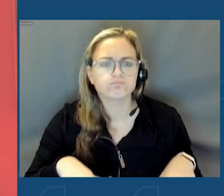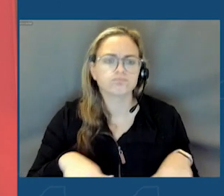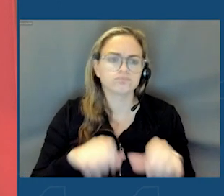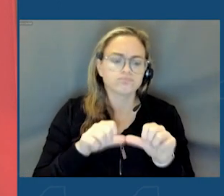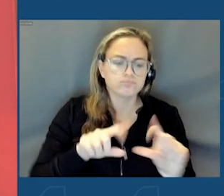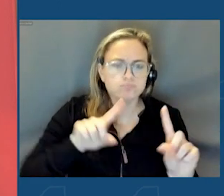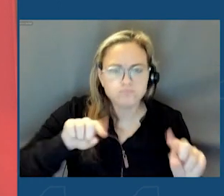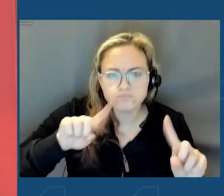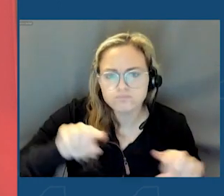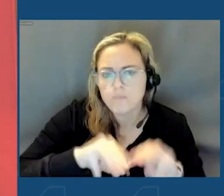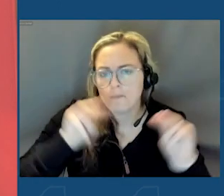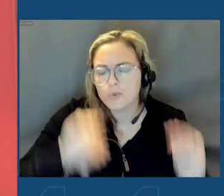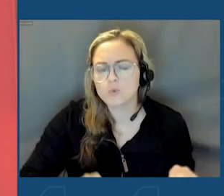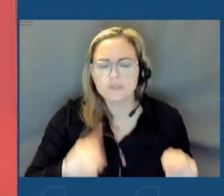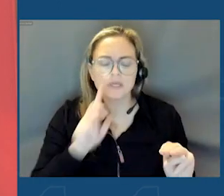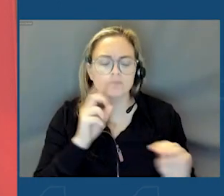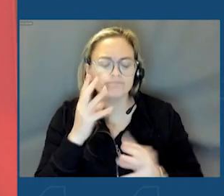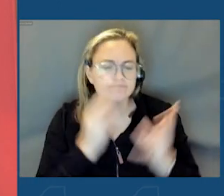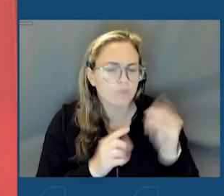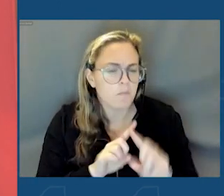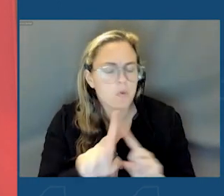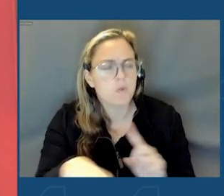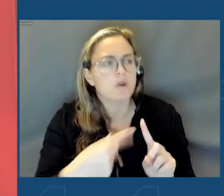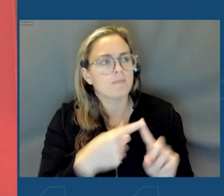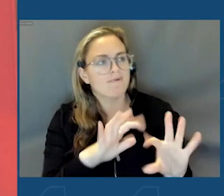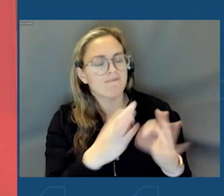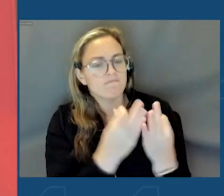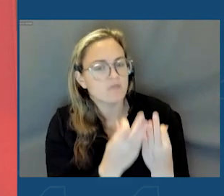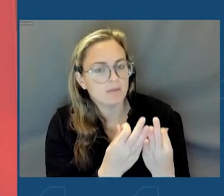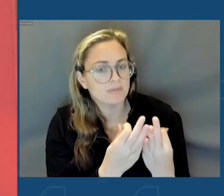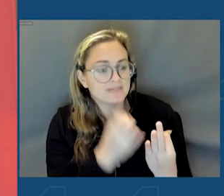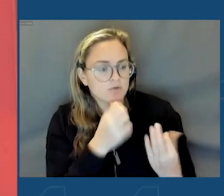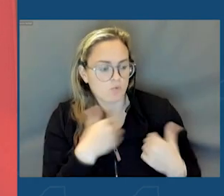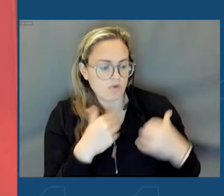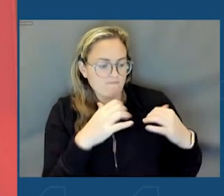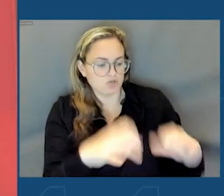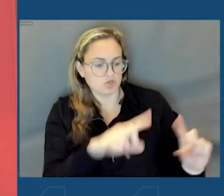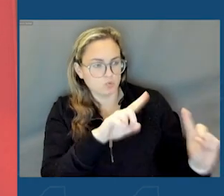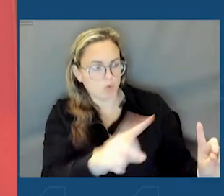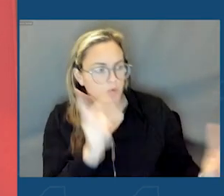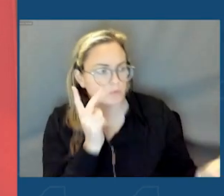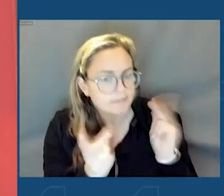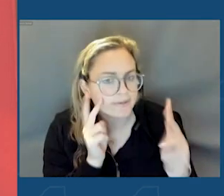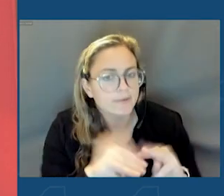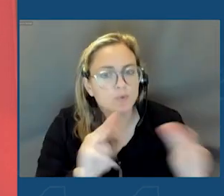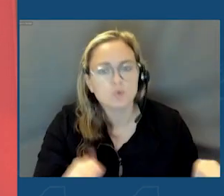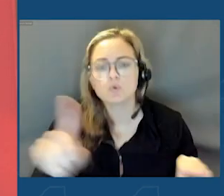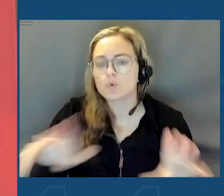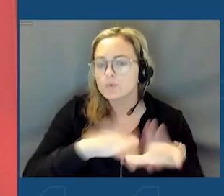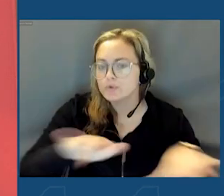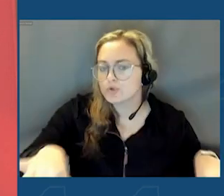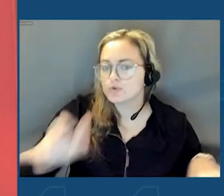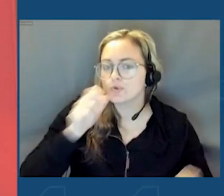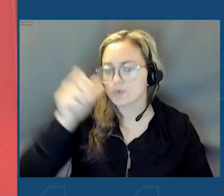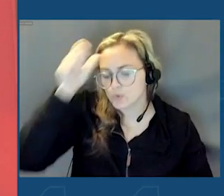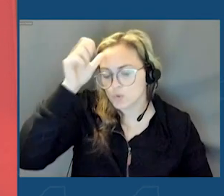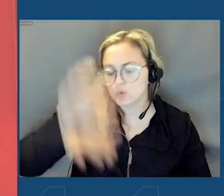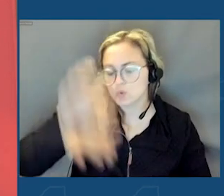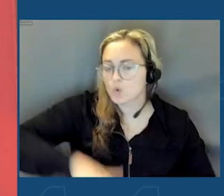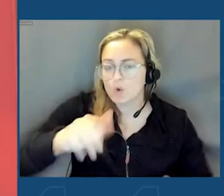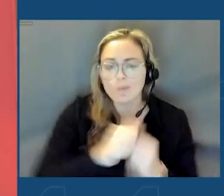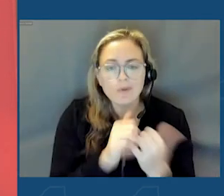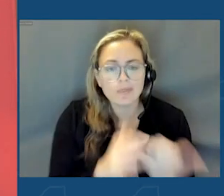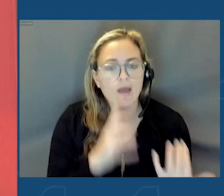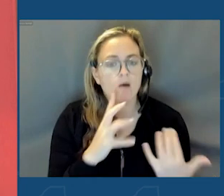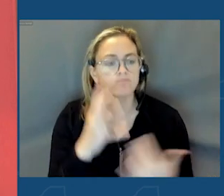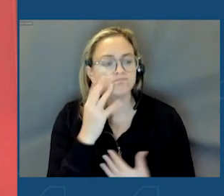and they get a chance to experience art. But what about the families where they don't? What about those children? What about those adults who grew up without having